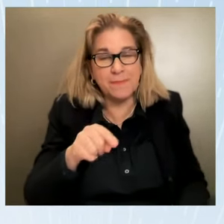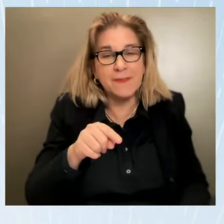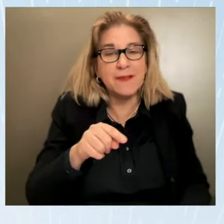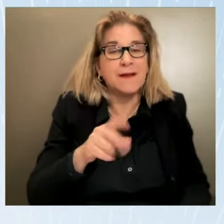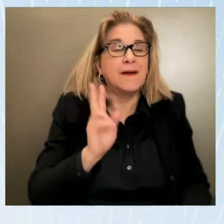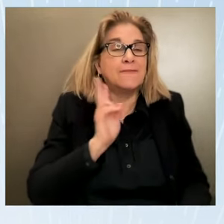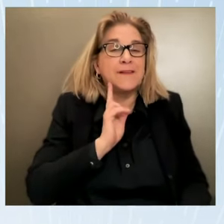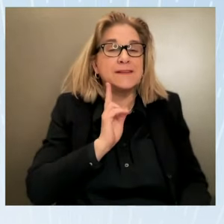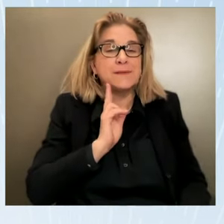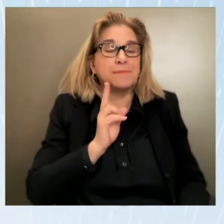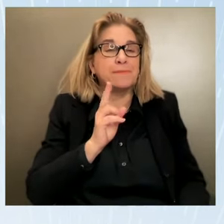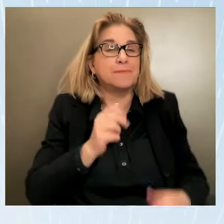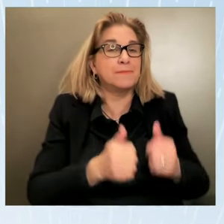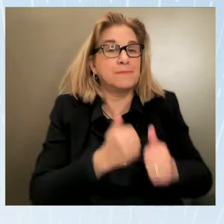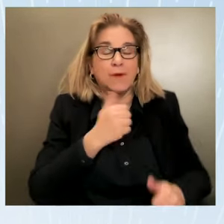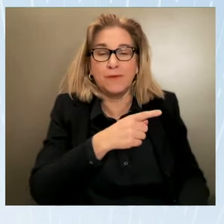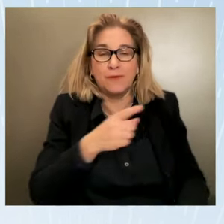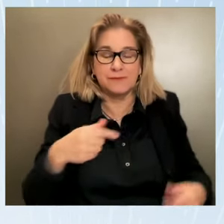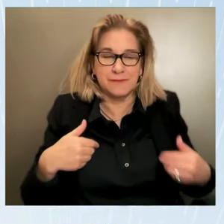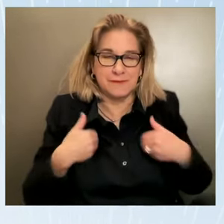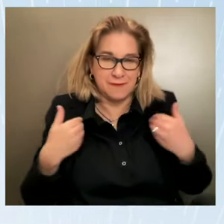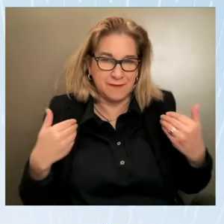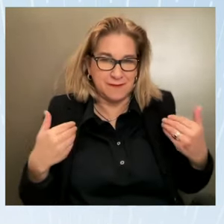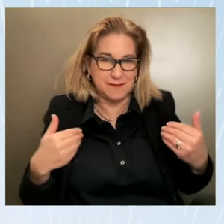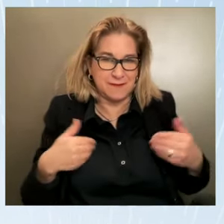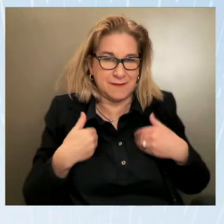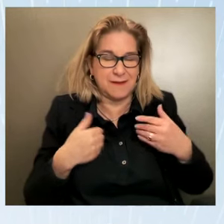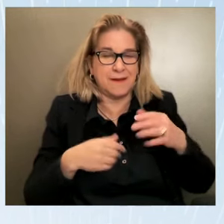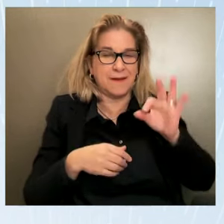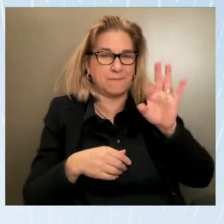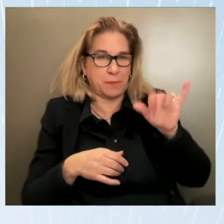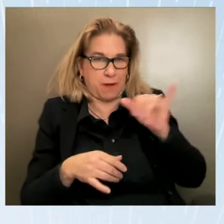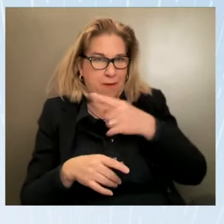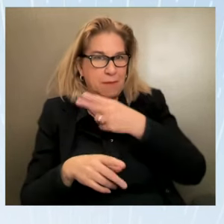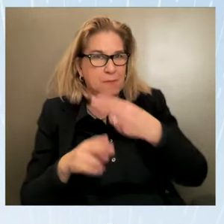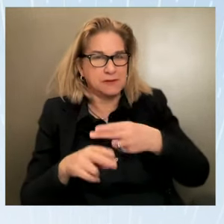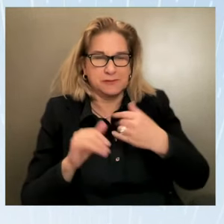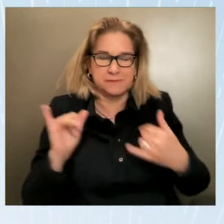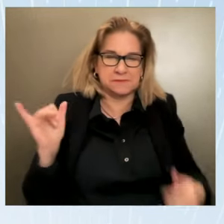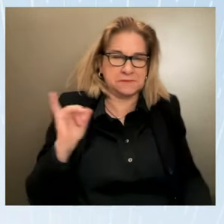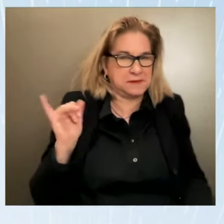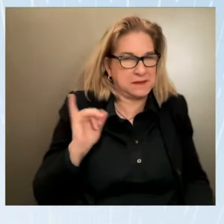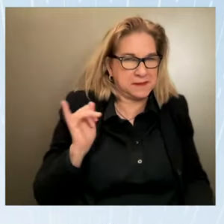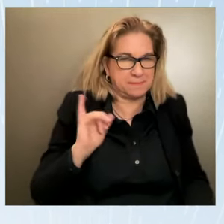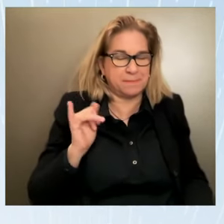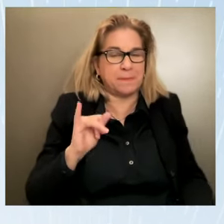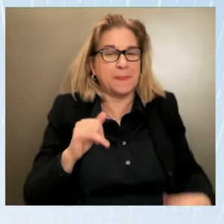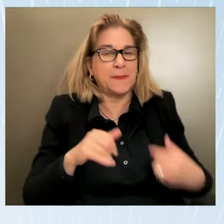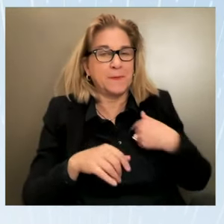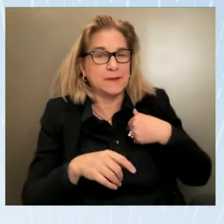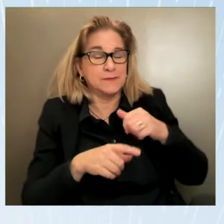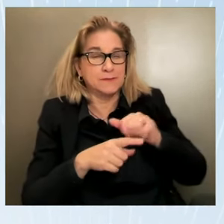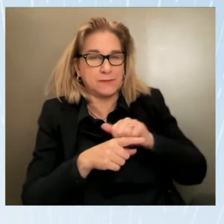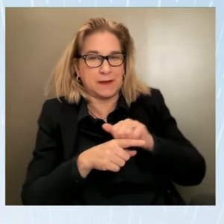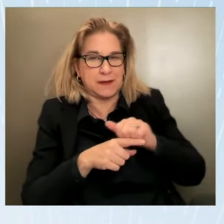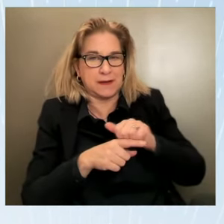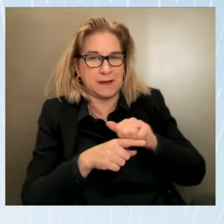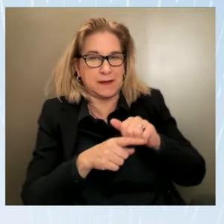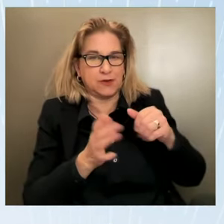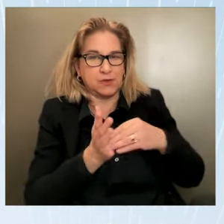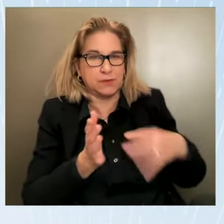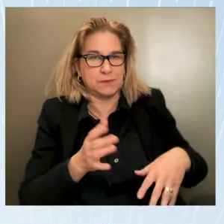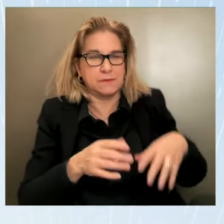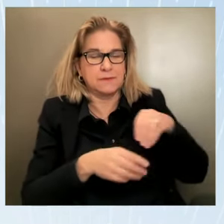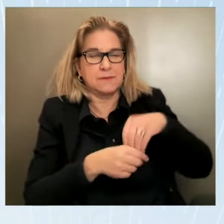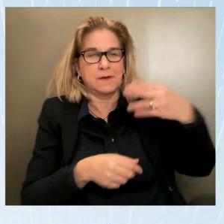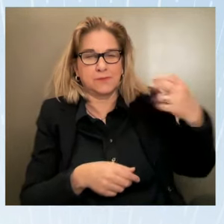Ray indicated. And we are doing these trainings for high school students entering their first jobs. We are providing